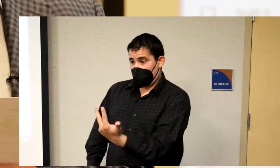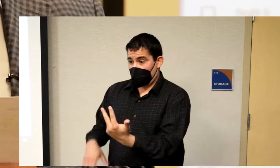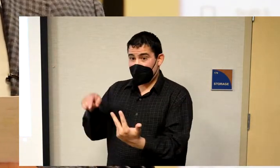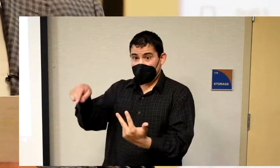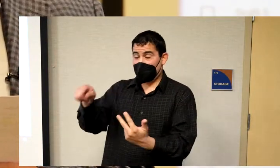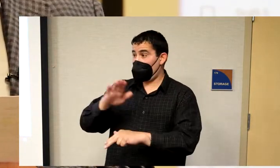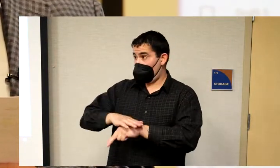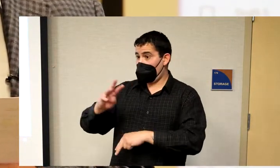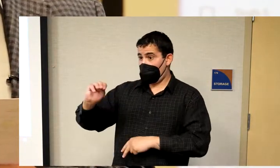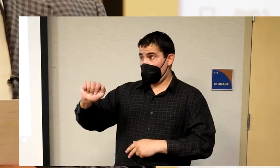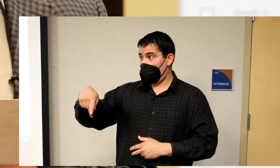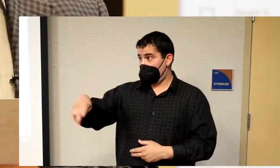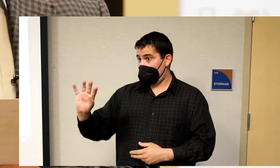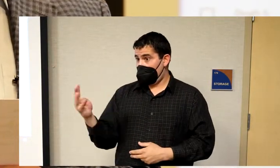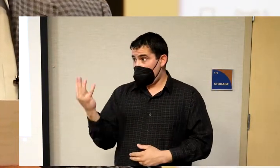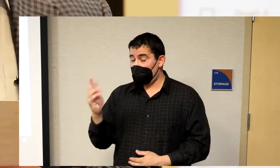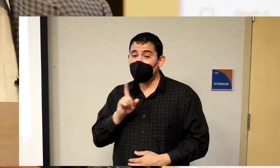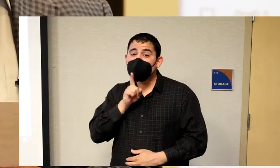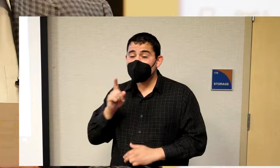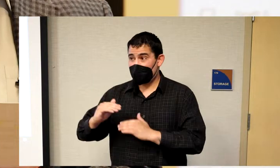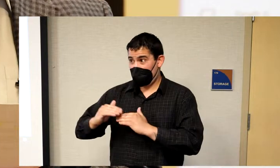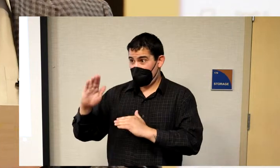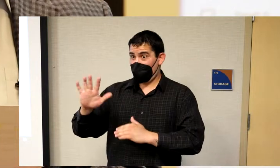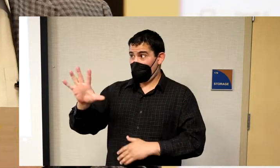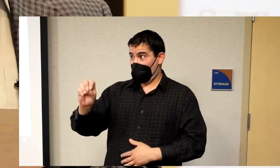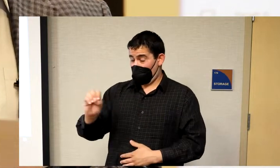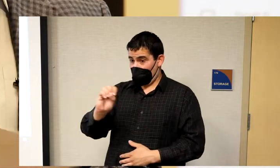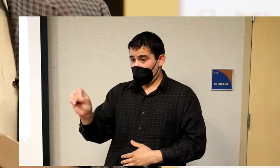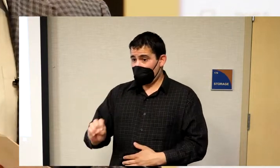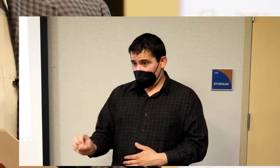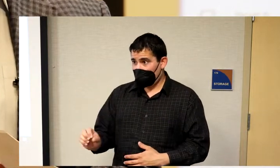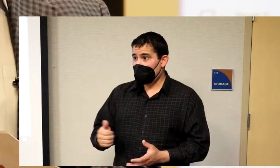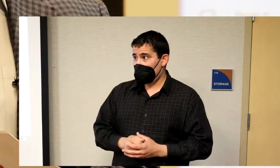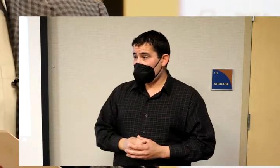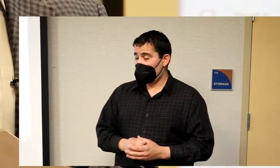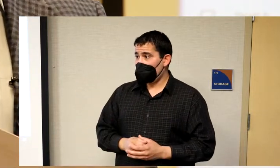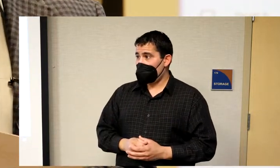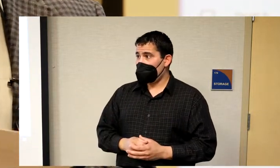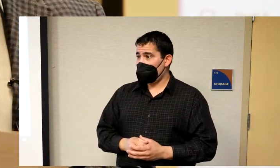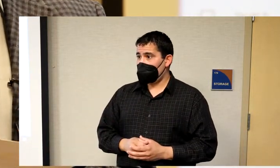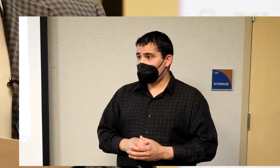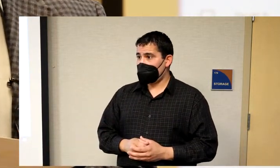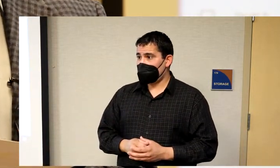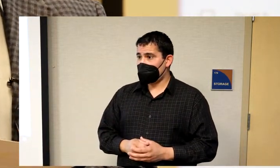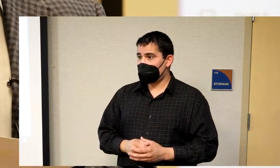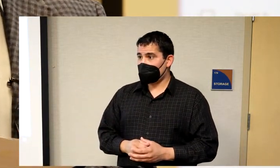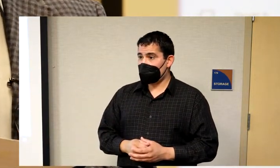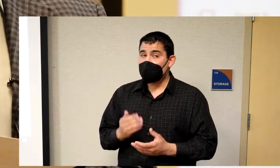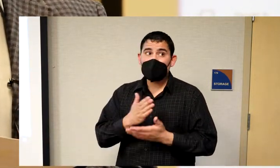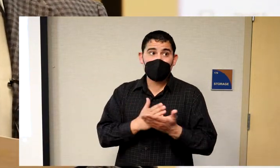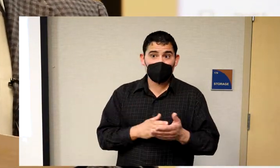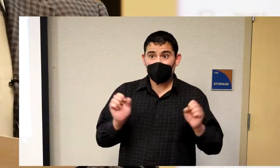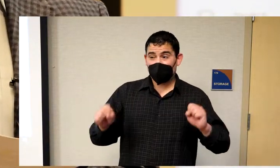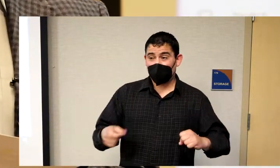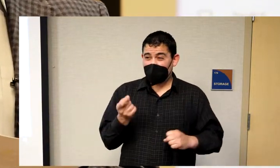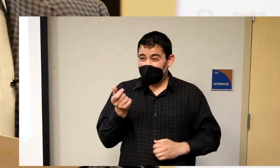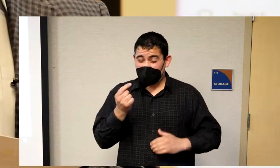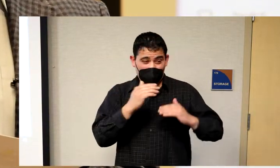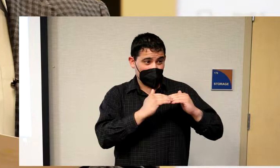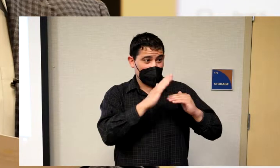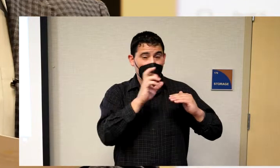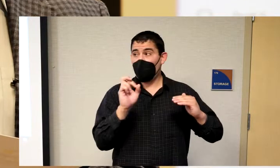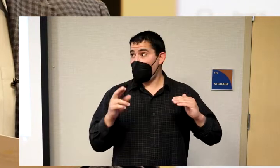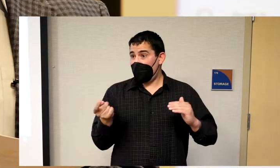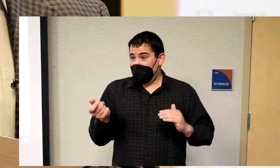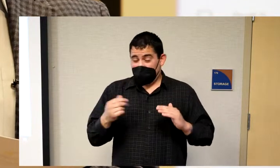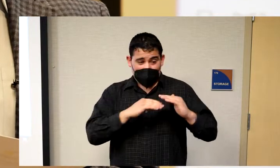really over 50%. Some could be over, some could be less. And so,